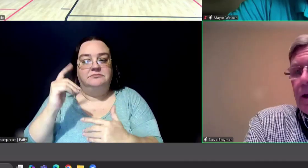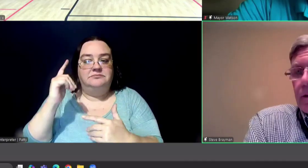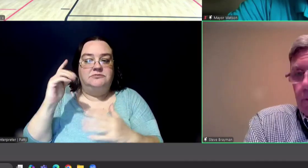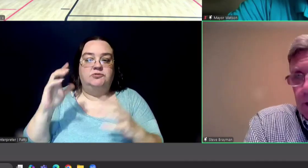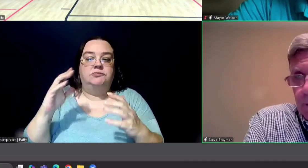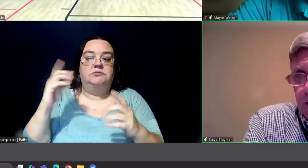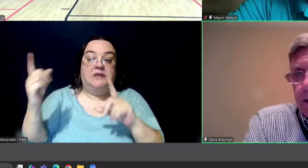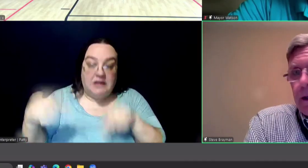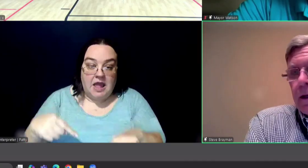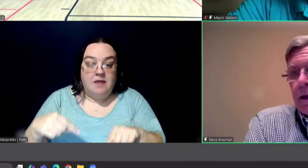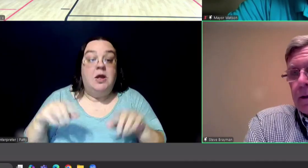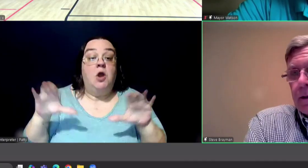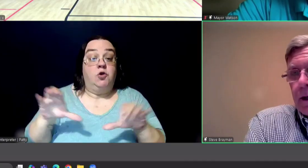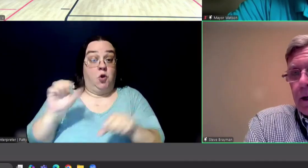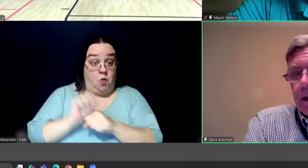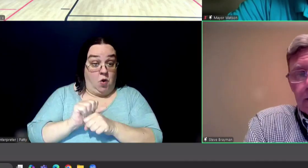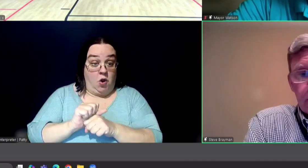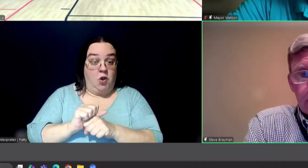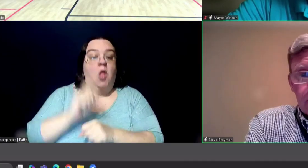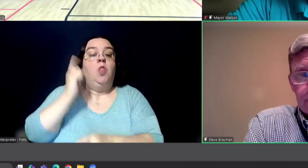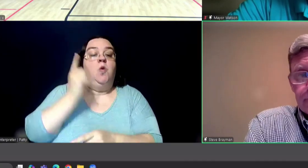time the right way, and